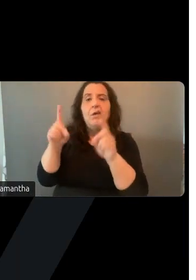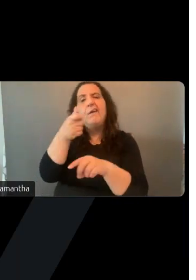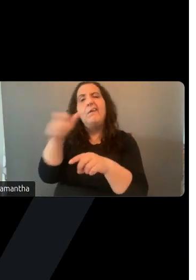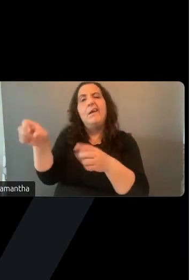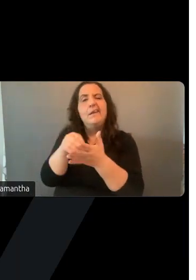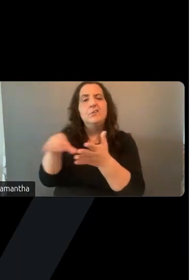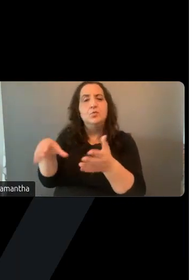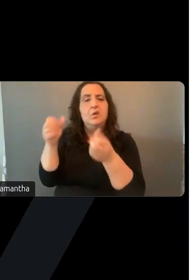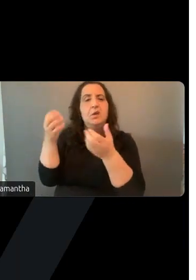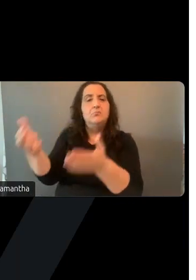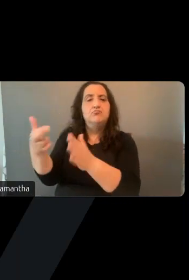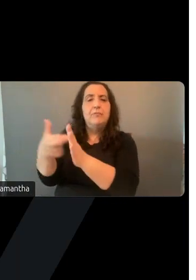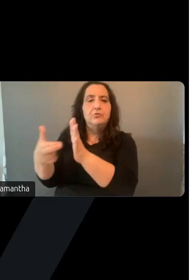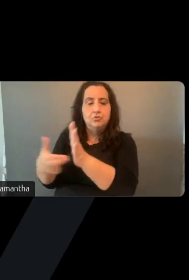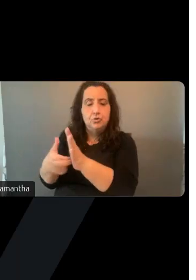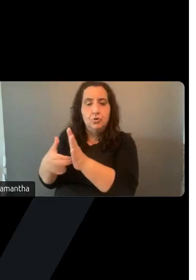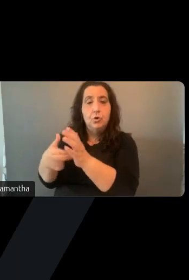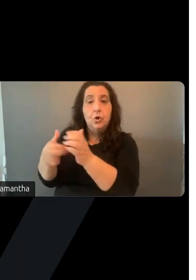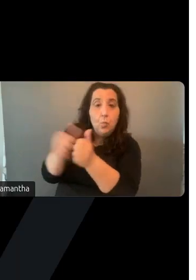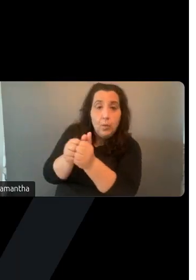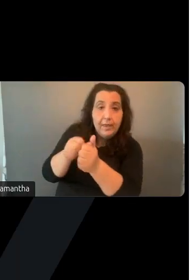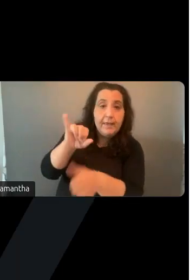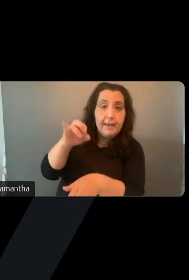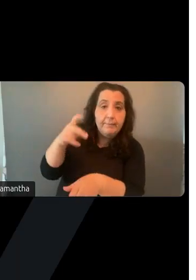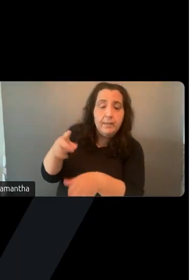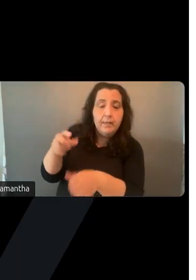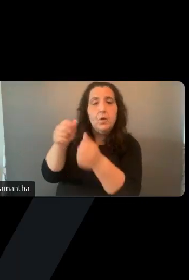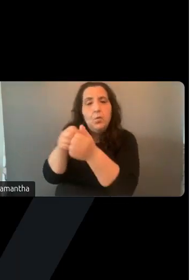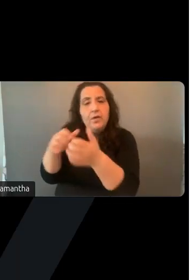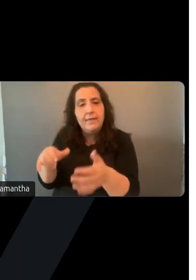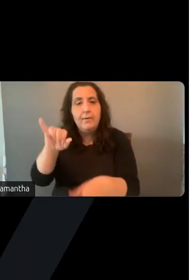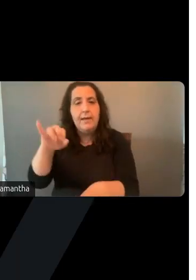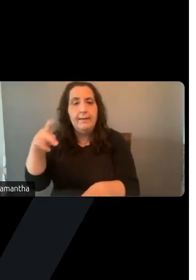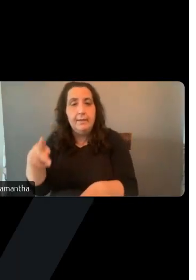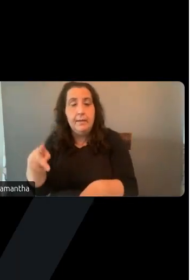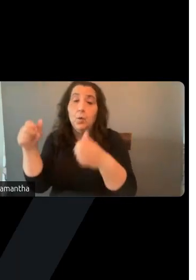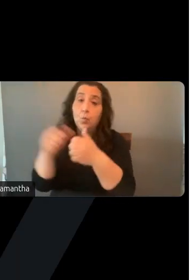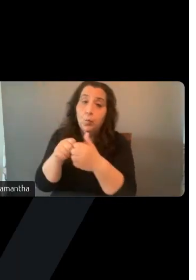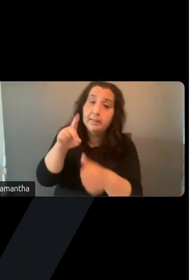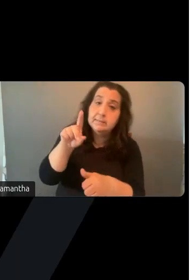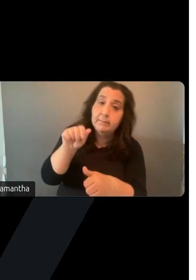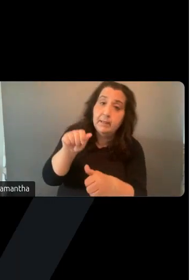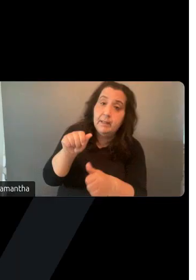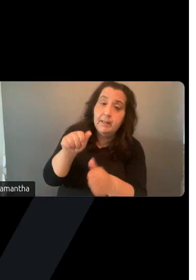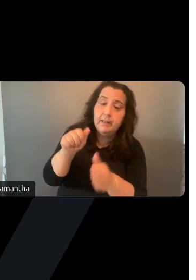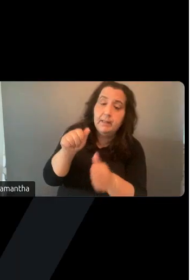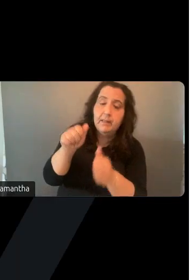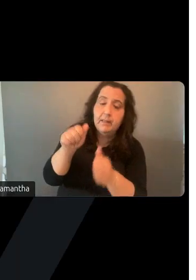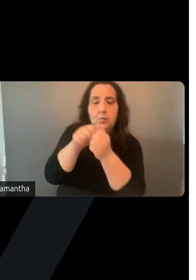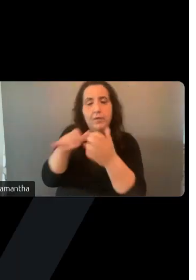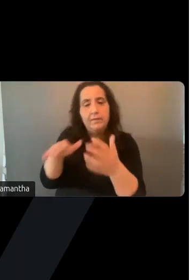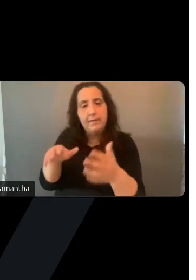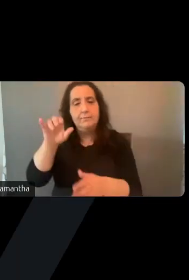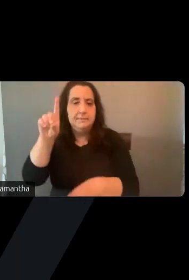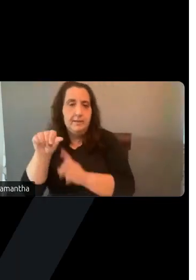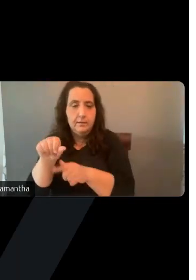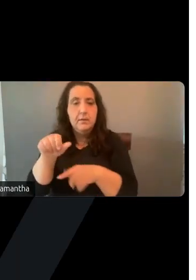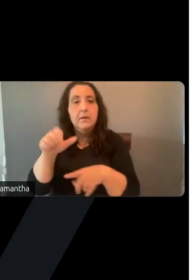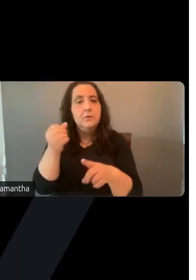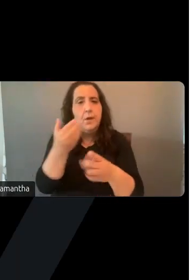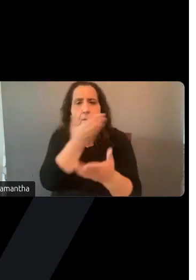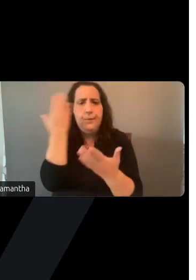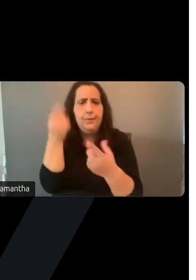enrolled in with and without IEPs or with and without disabilities. So no